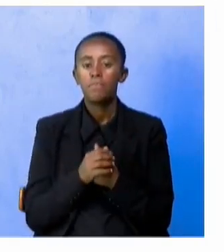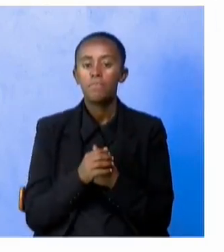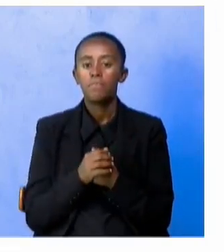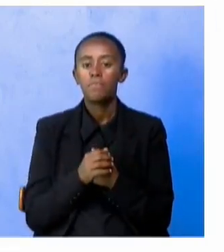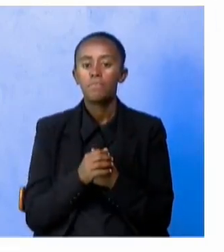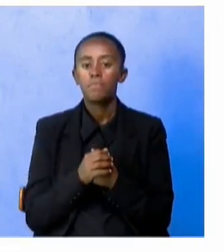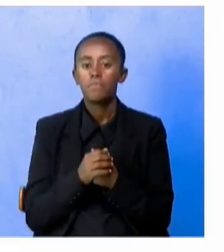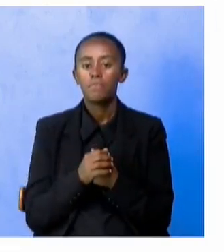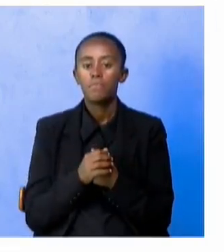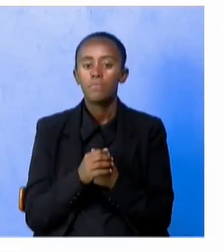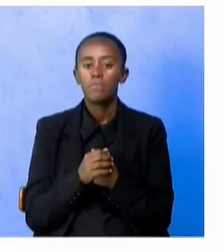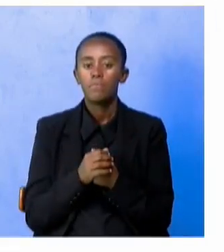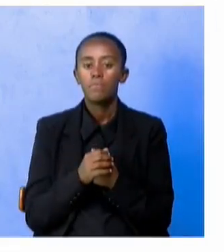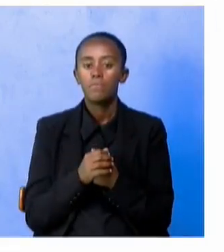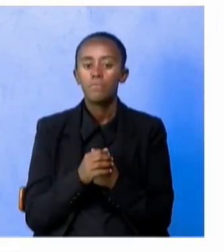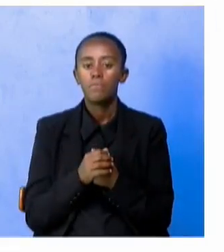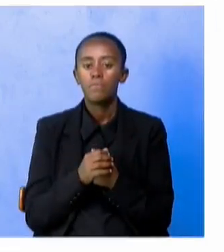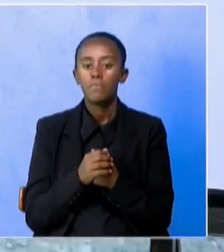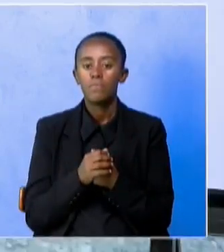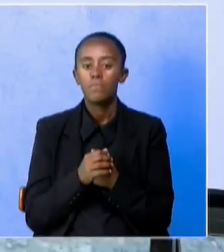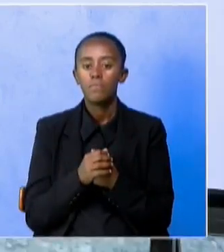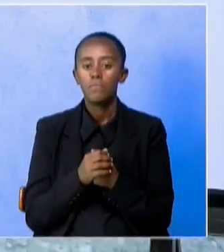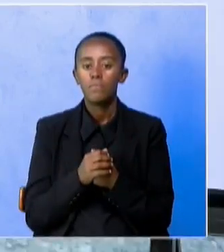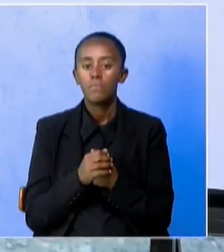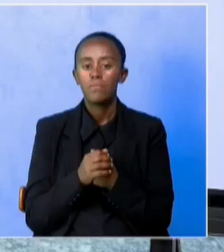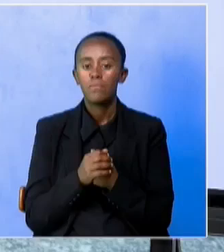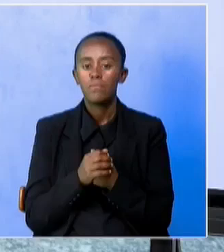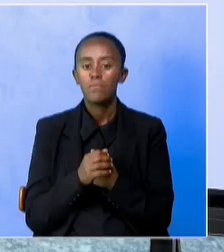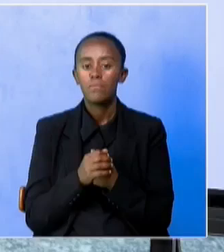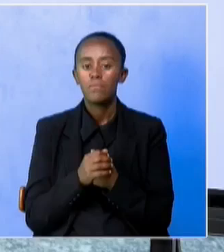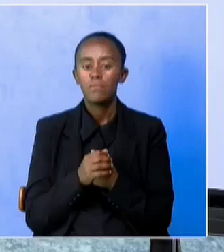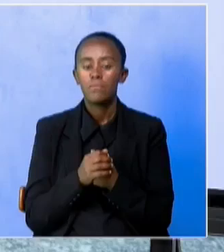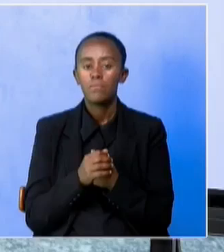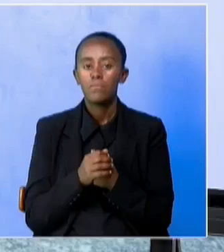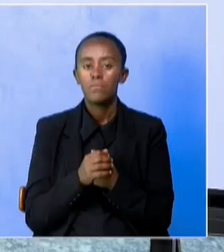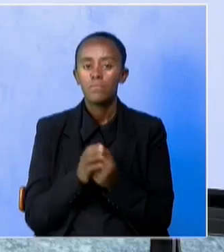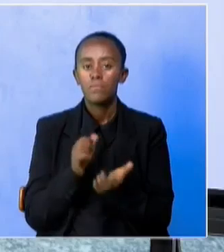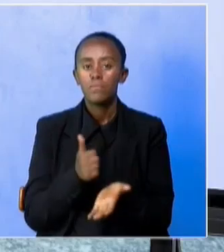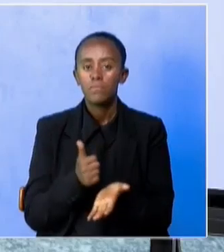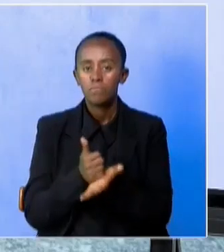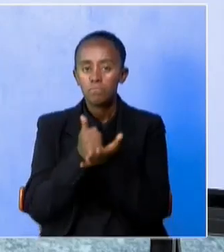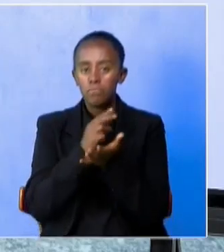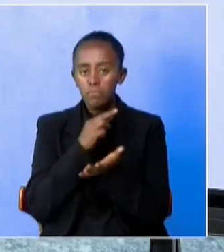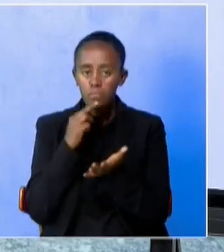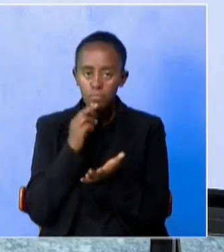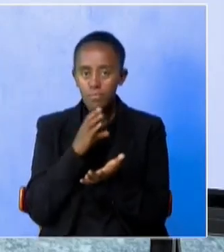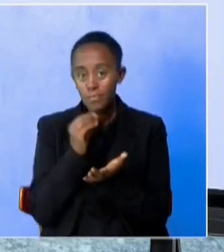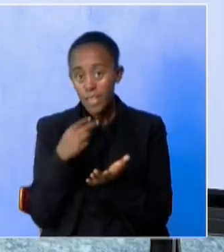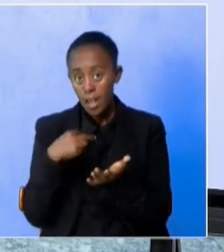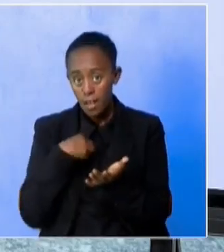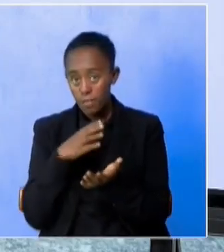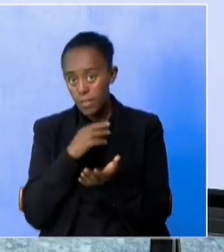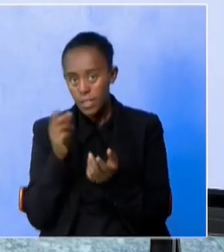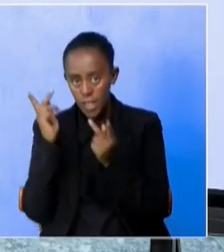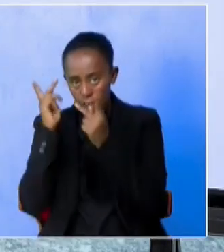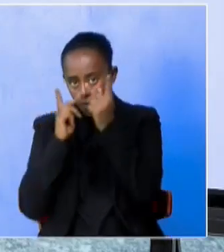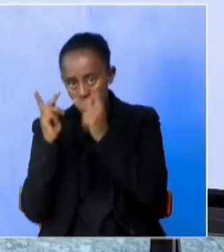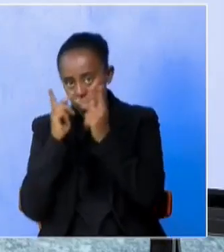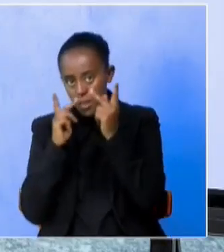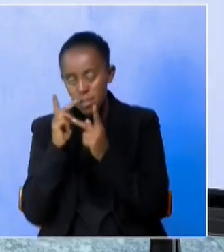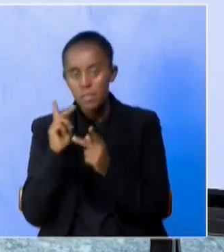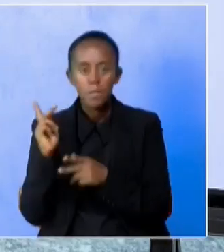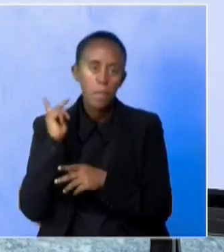visited. Don't forget, we have our auxiliary verb and then we have our main verb, which is the past participle form. I have visited